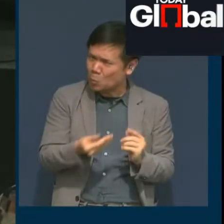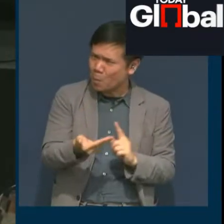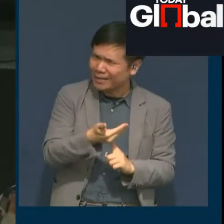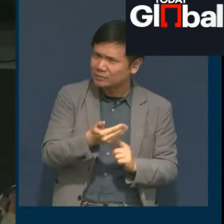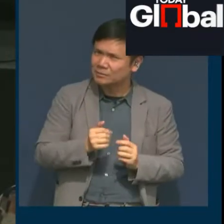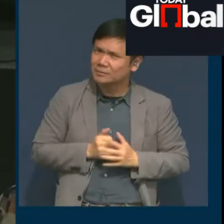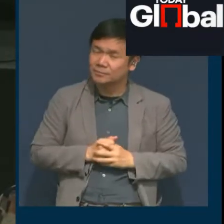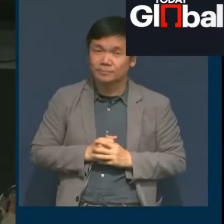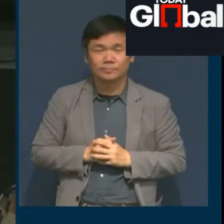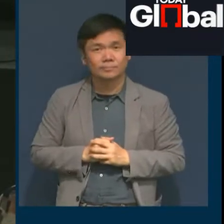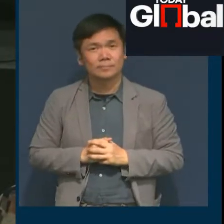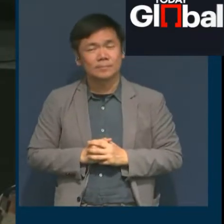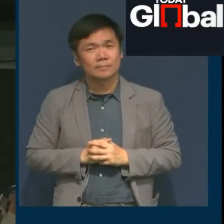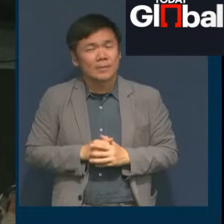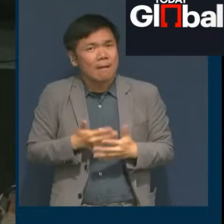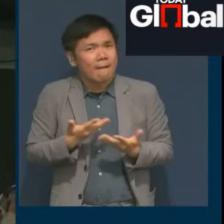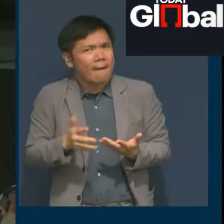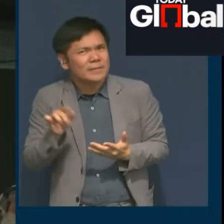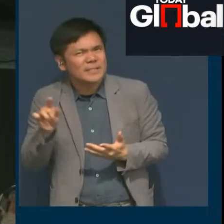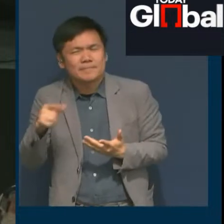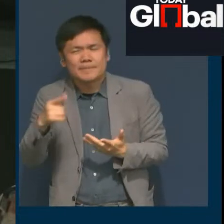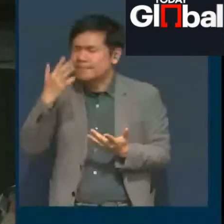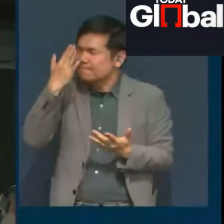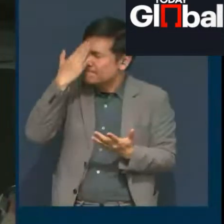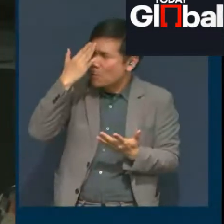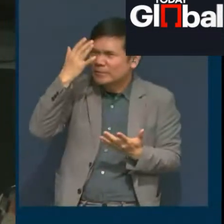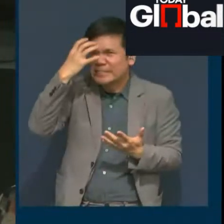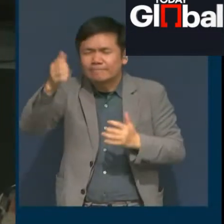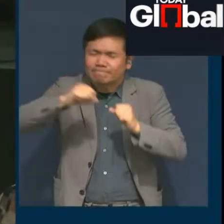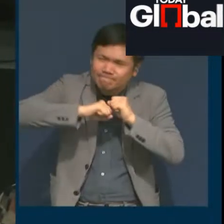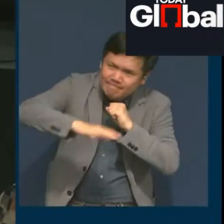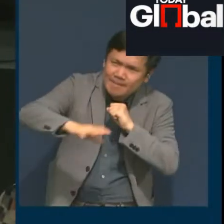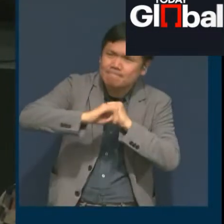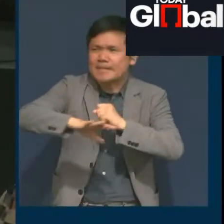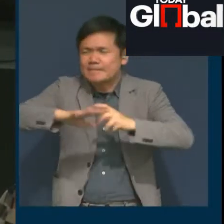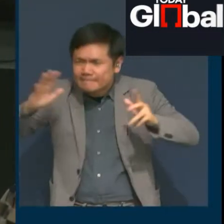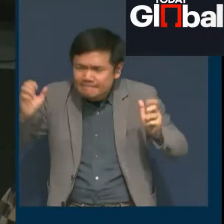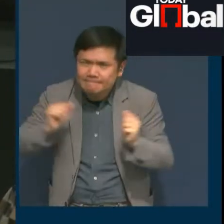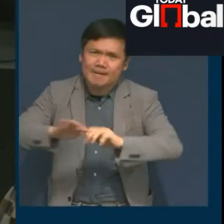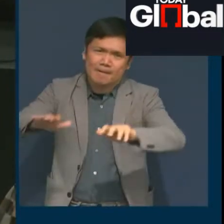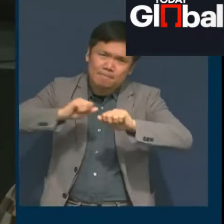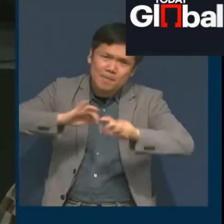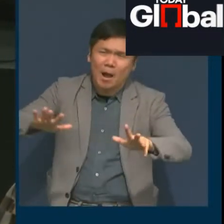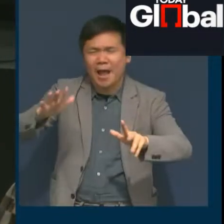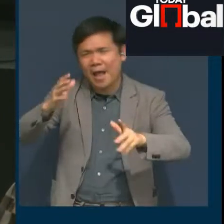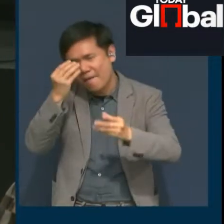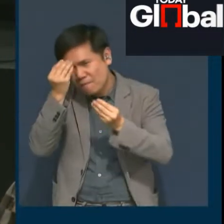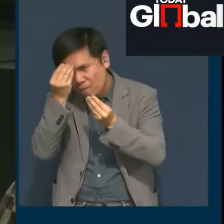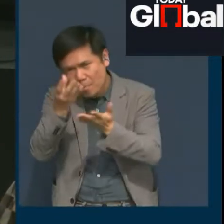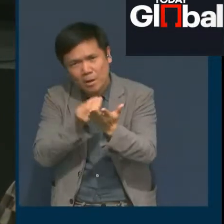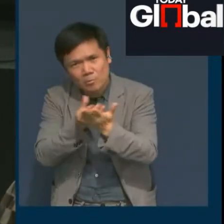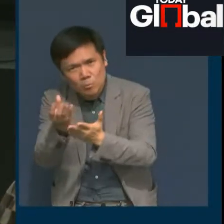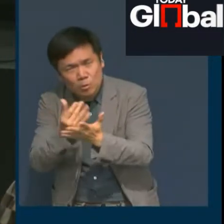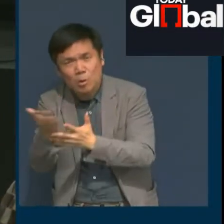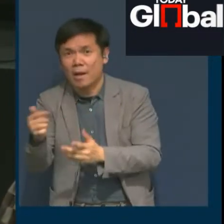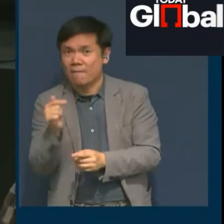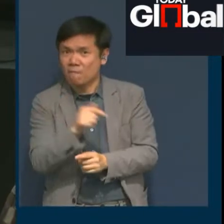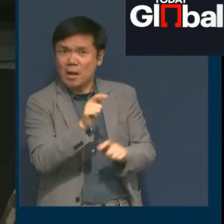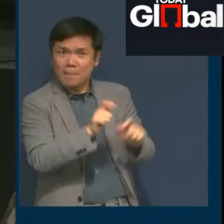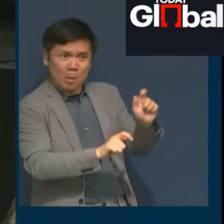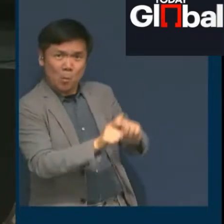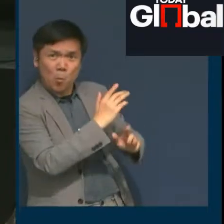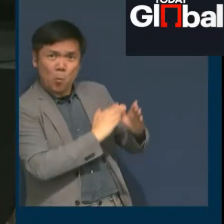prevention campaigns that specifically relate to any complaints presented by women with